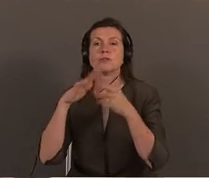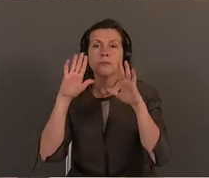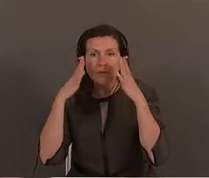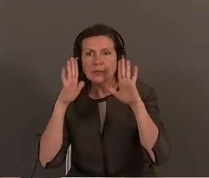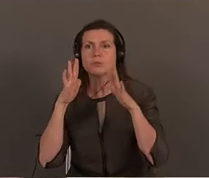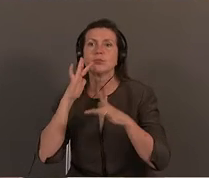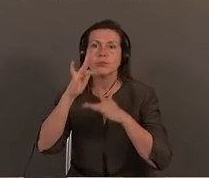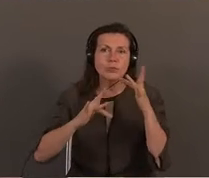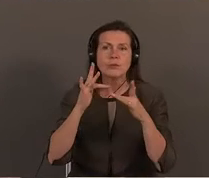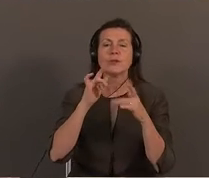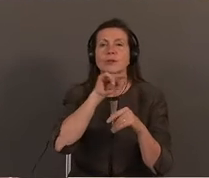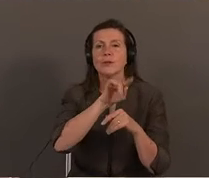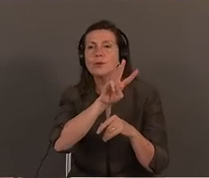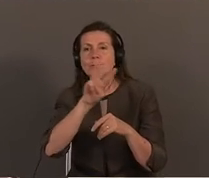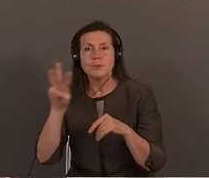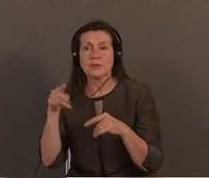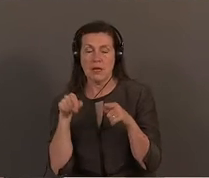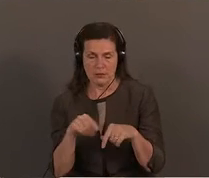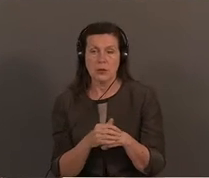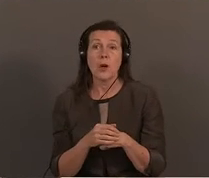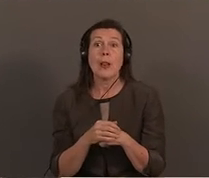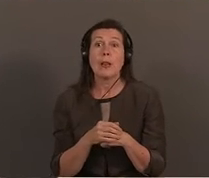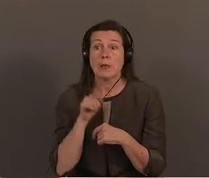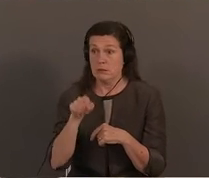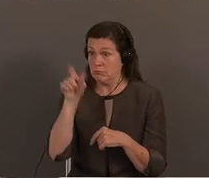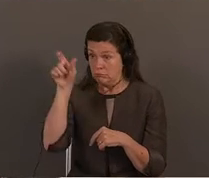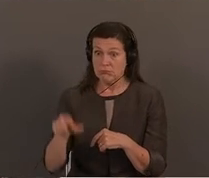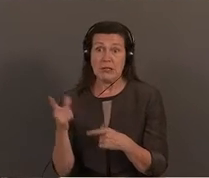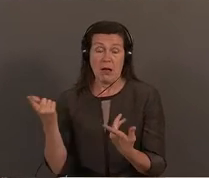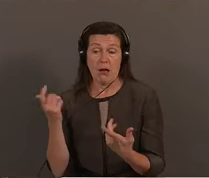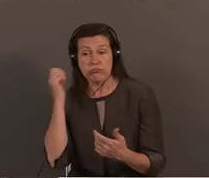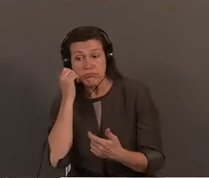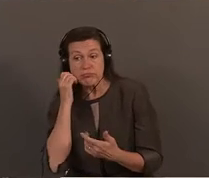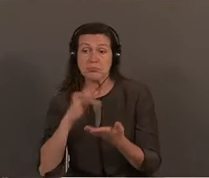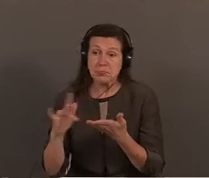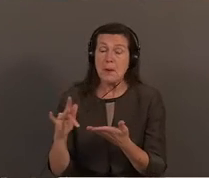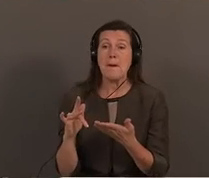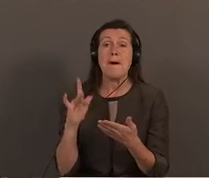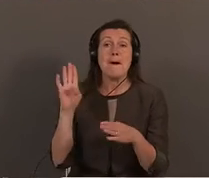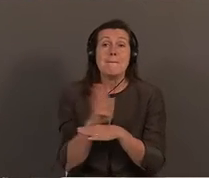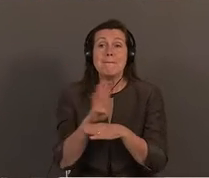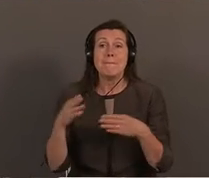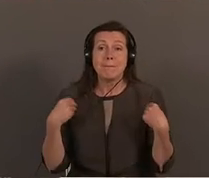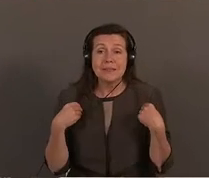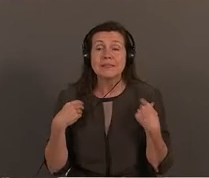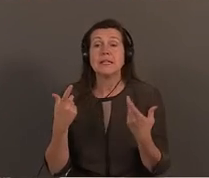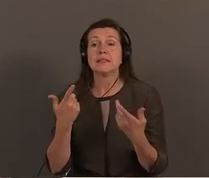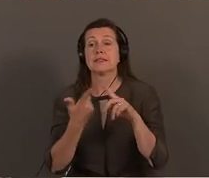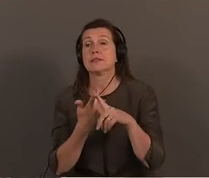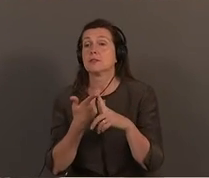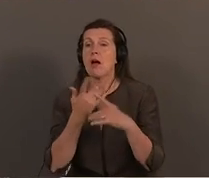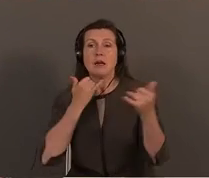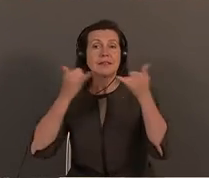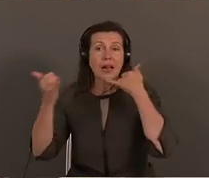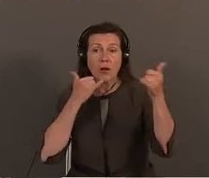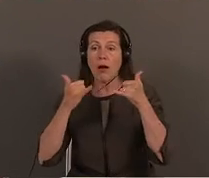web, they're not only consumers, they are the business people, the telecom operators, all